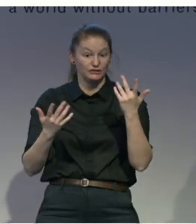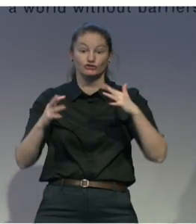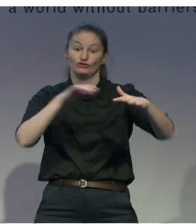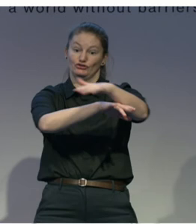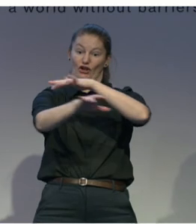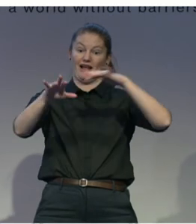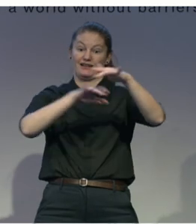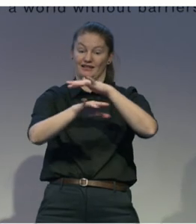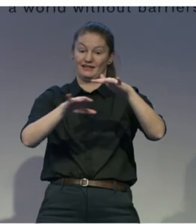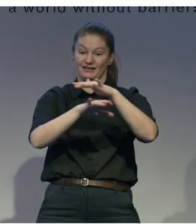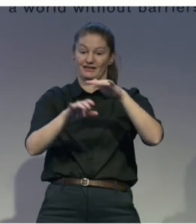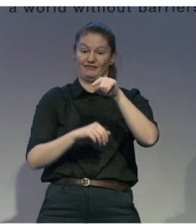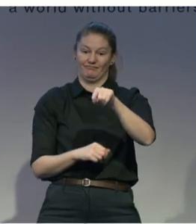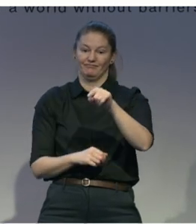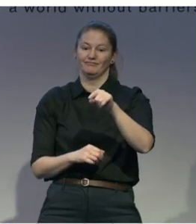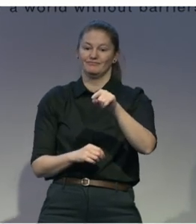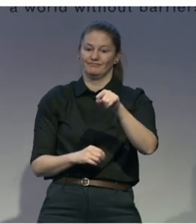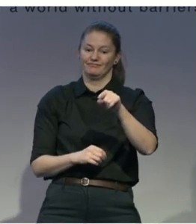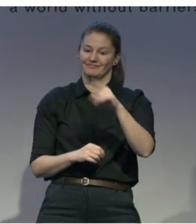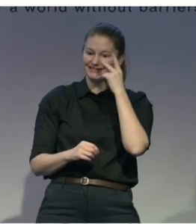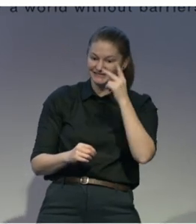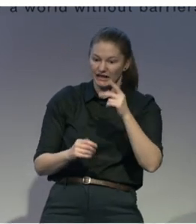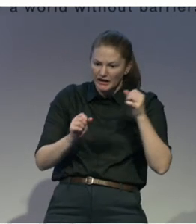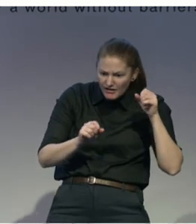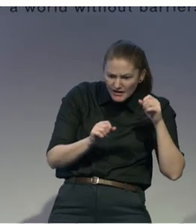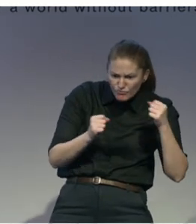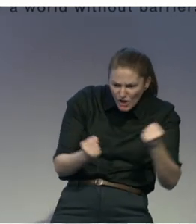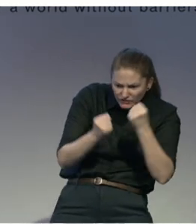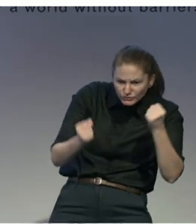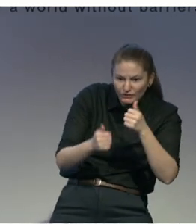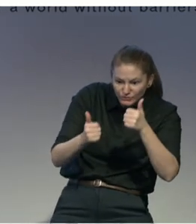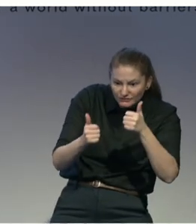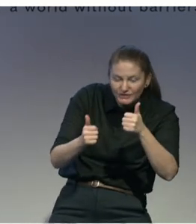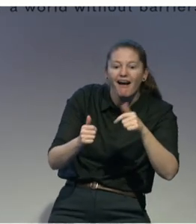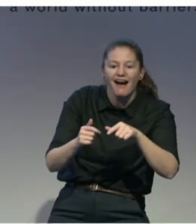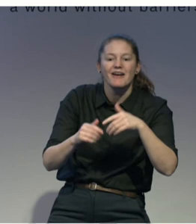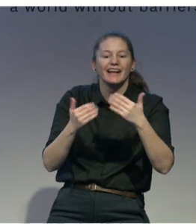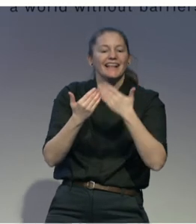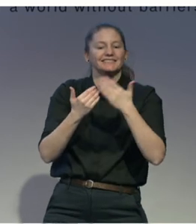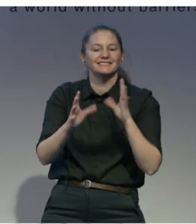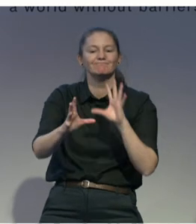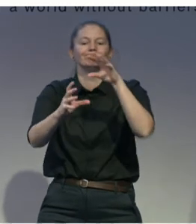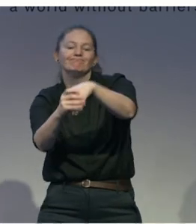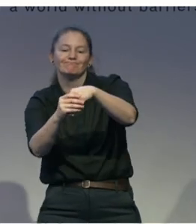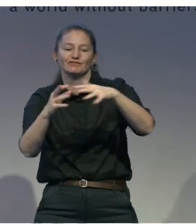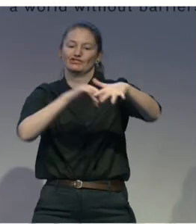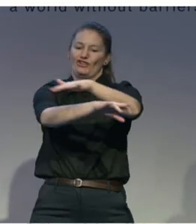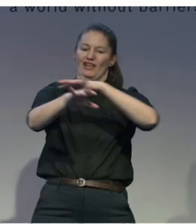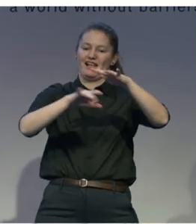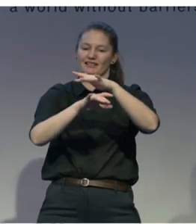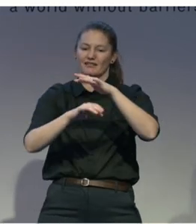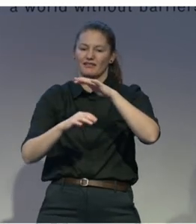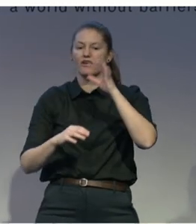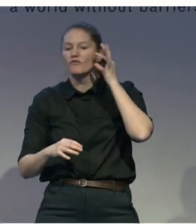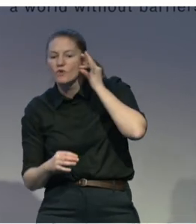good intentions. Now they see them as a men and women capable of dreaming and achieving their